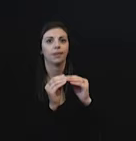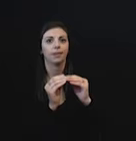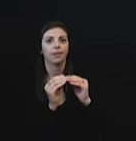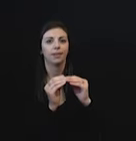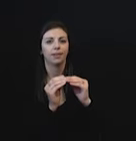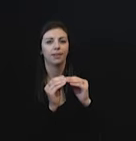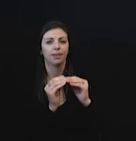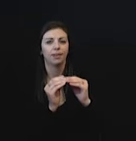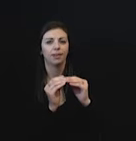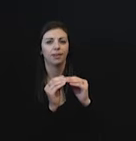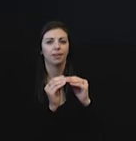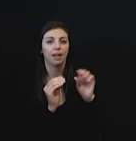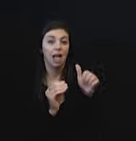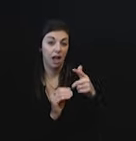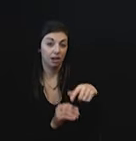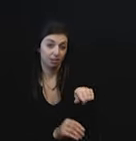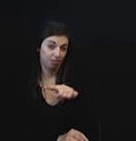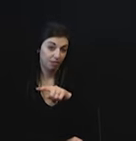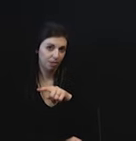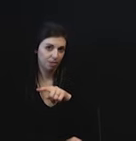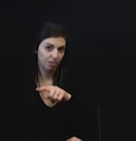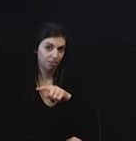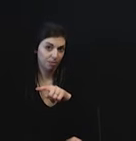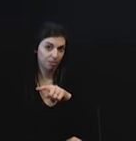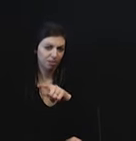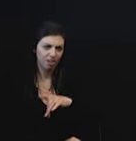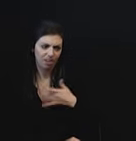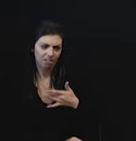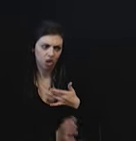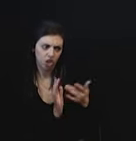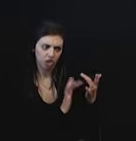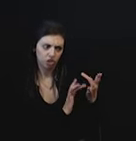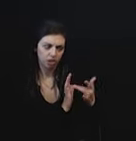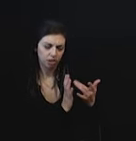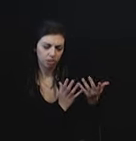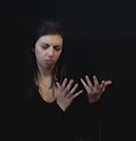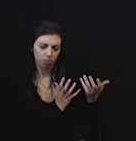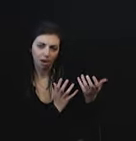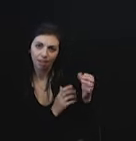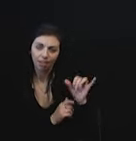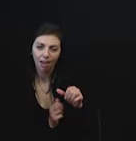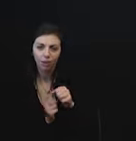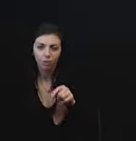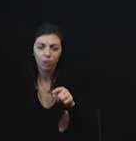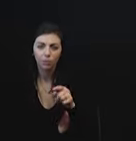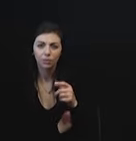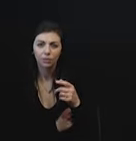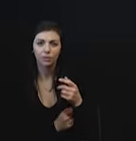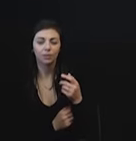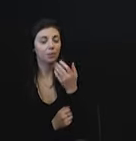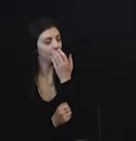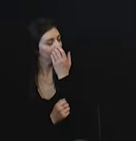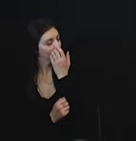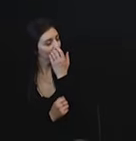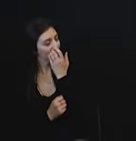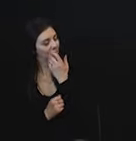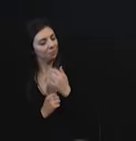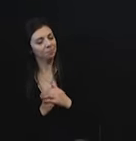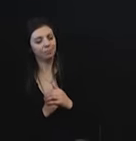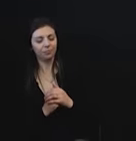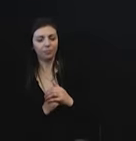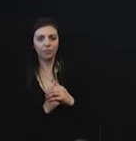Is there anybody else in the house that wants that, needs that this morning? You see, as we experience the presence